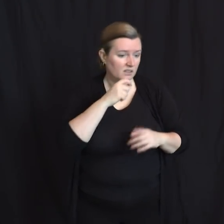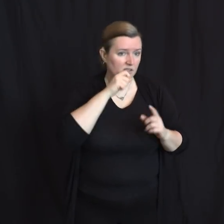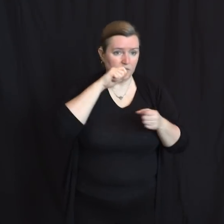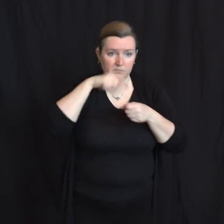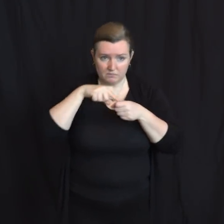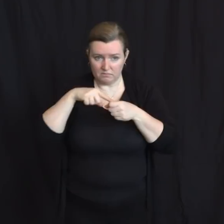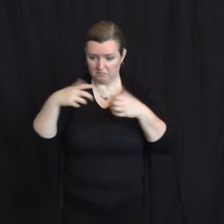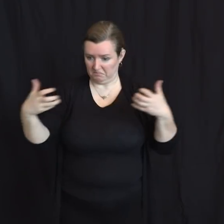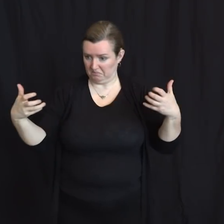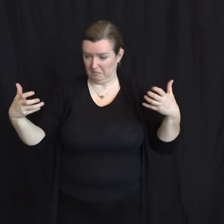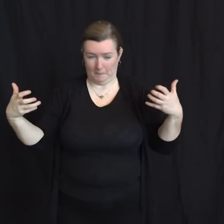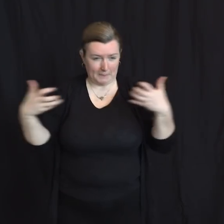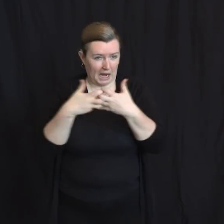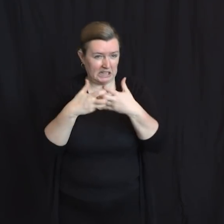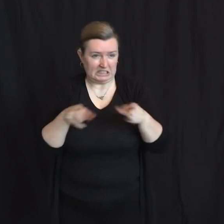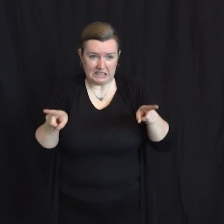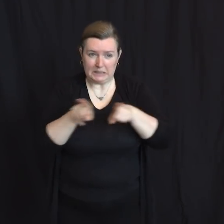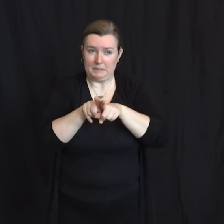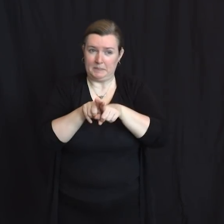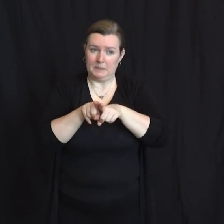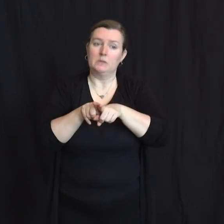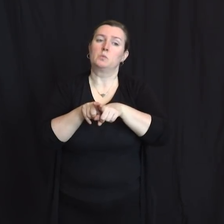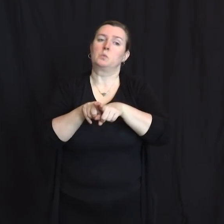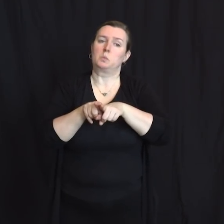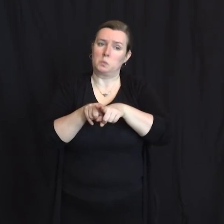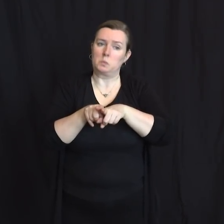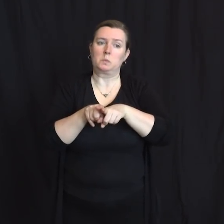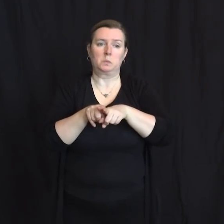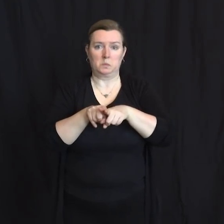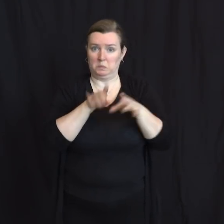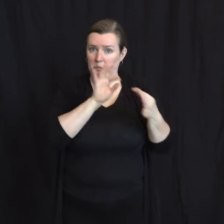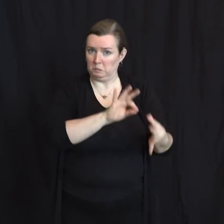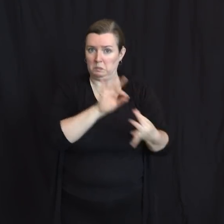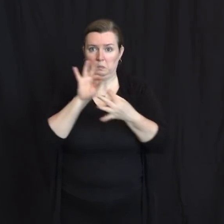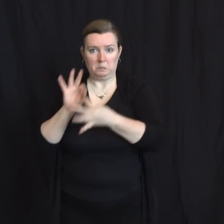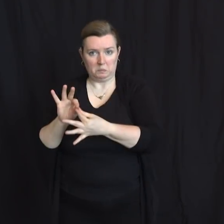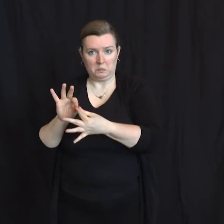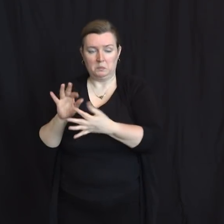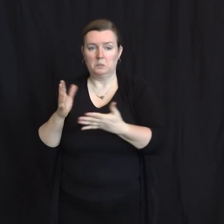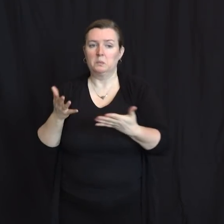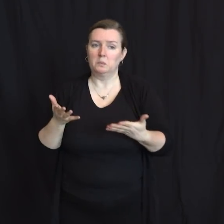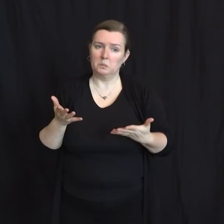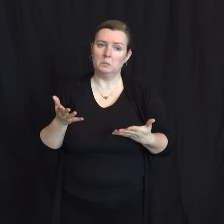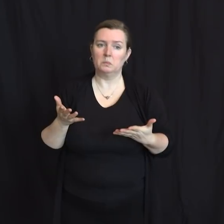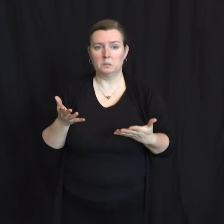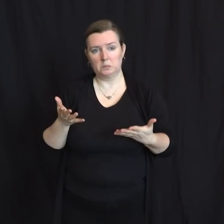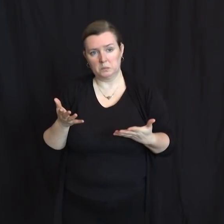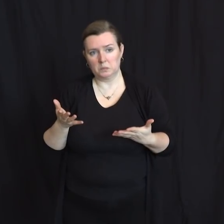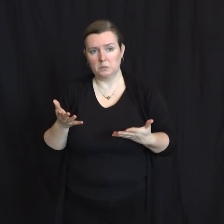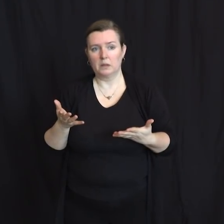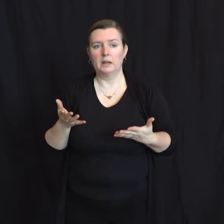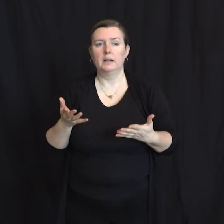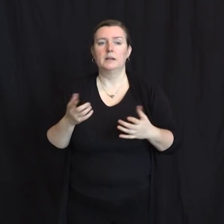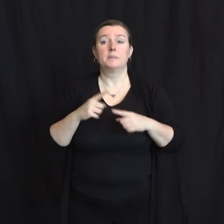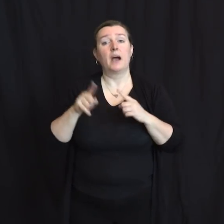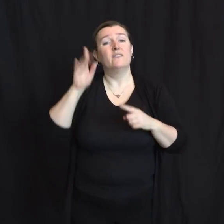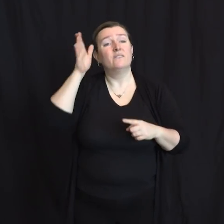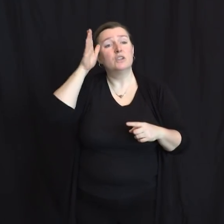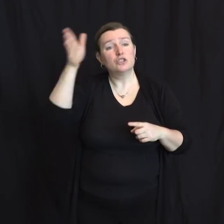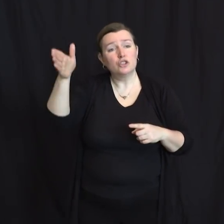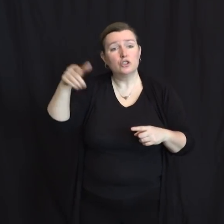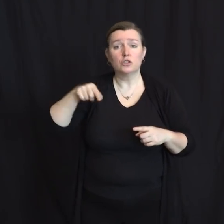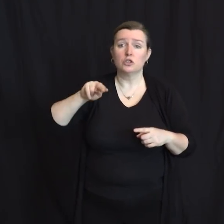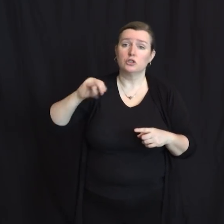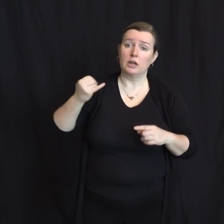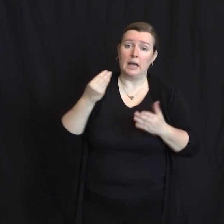rapid response, immediate response for clinical use, or as we plan an economic reentry, for example, if you want to test people